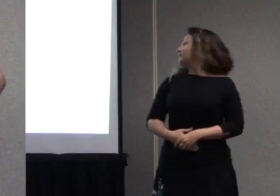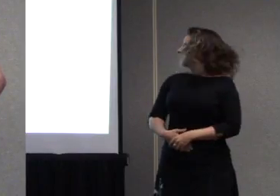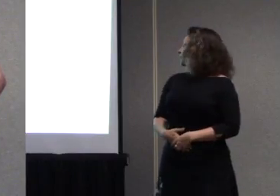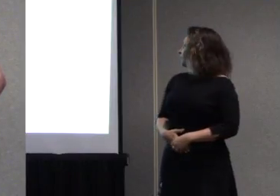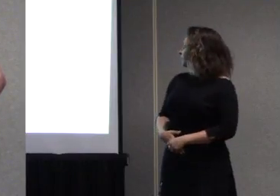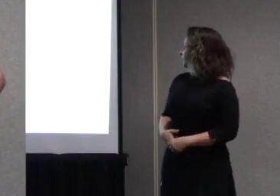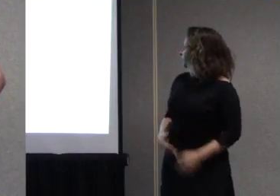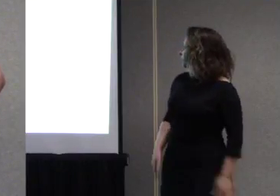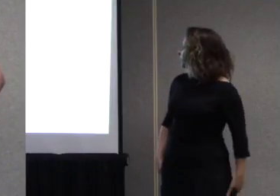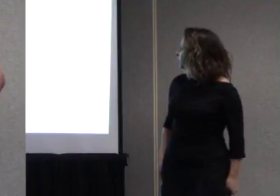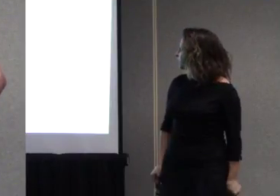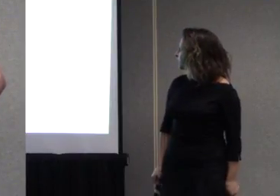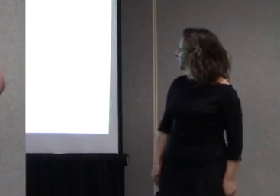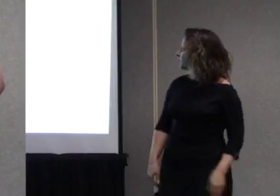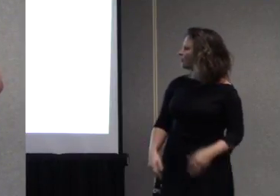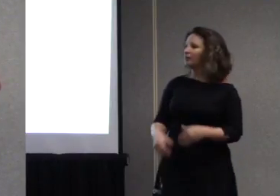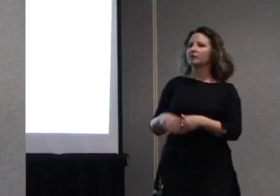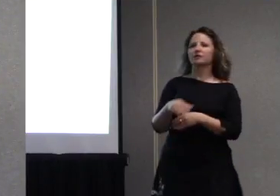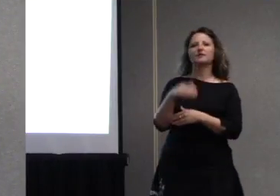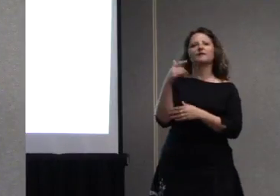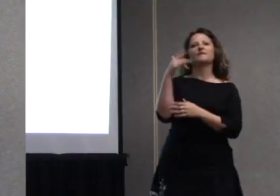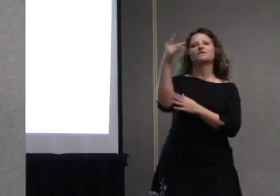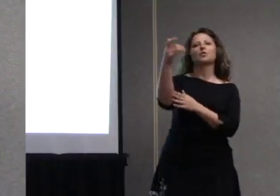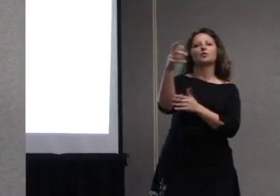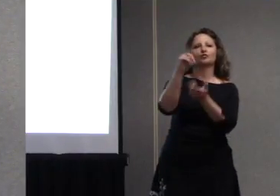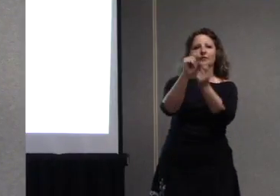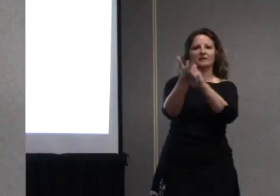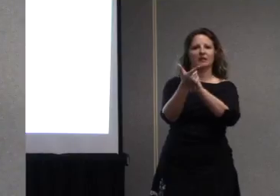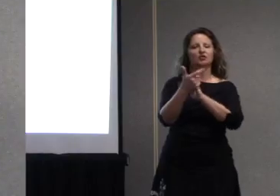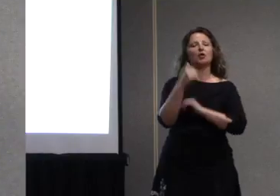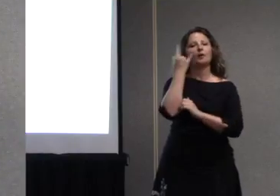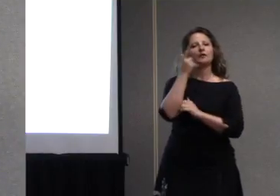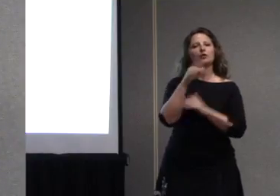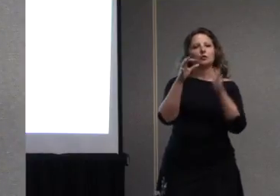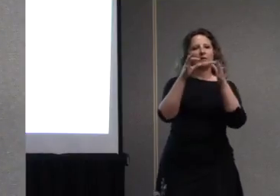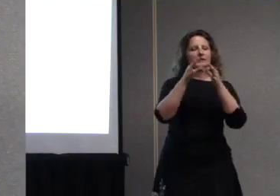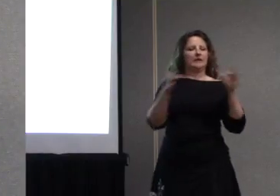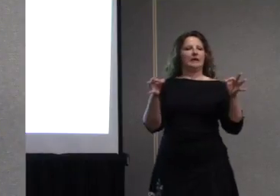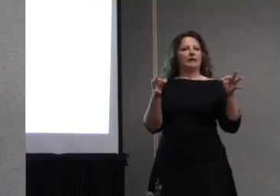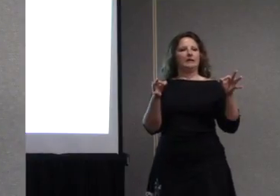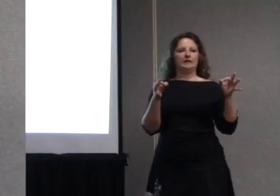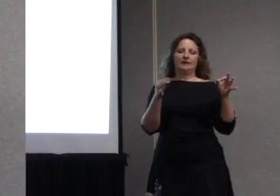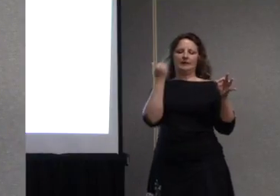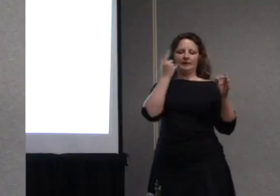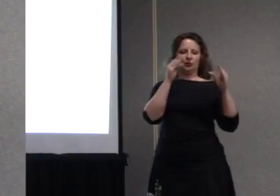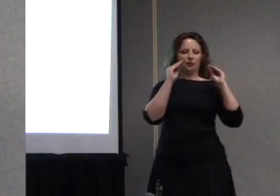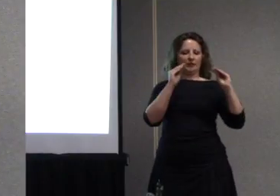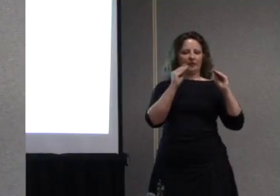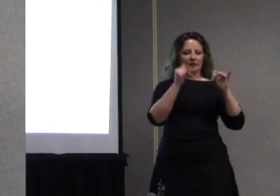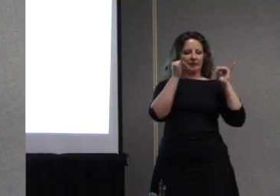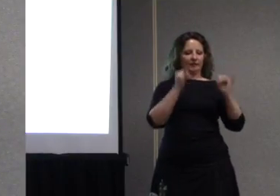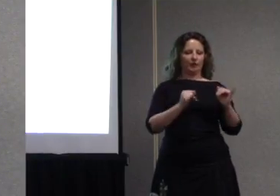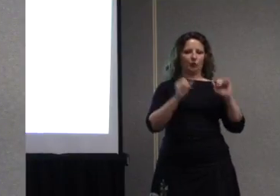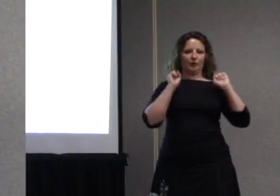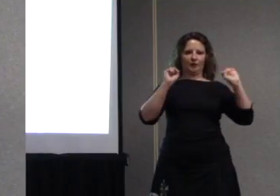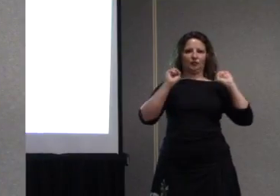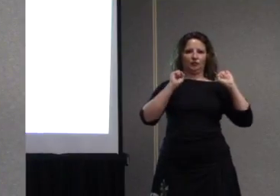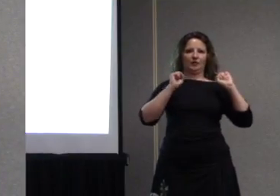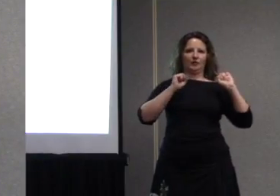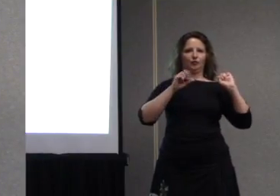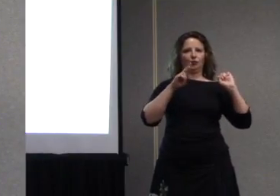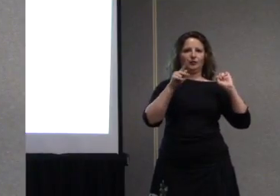so here's some of the forward translation stuff. How would you assign teach an individual an exercise